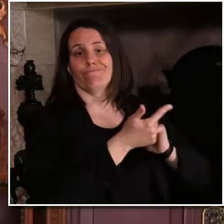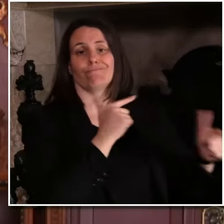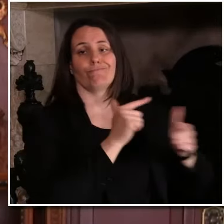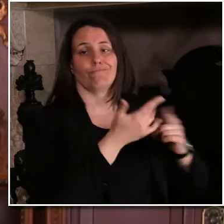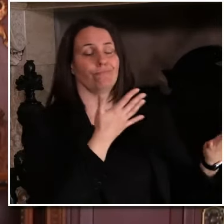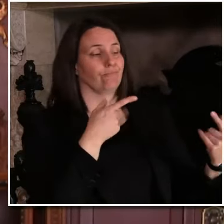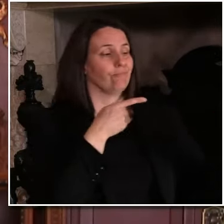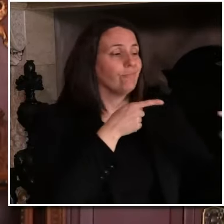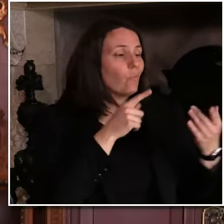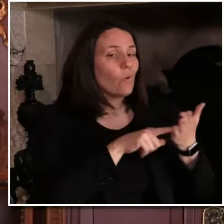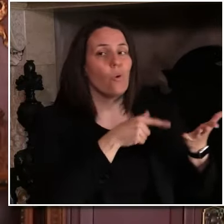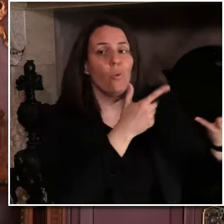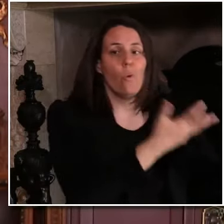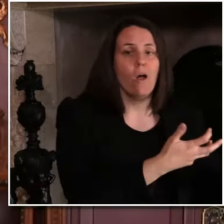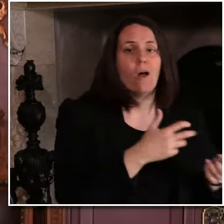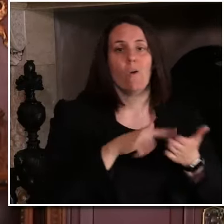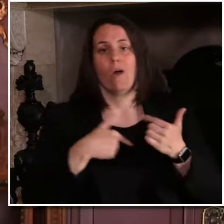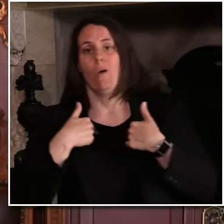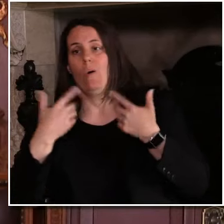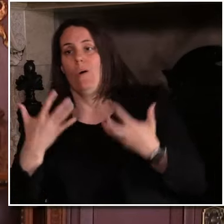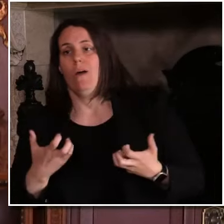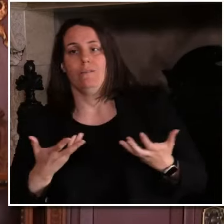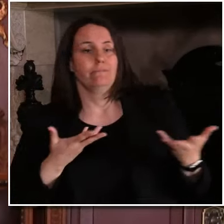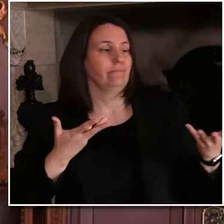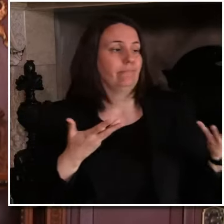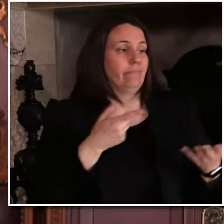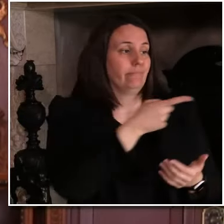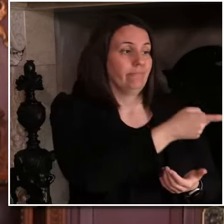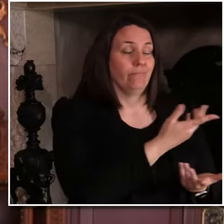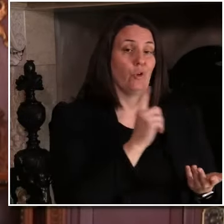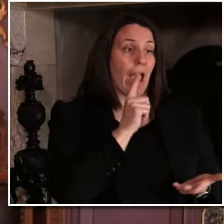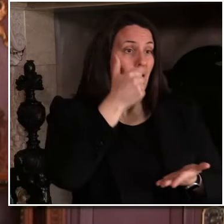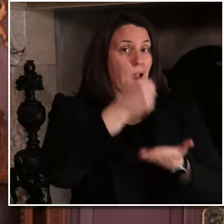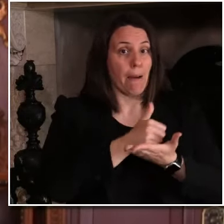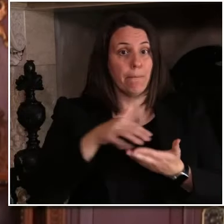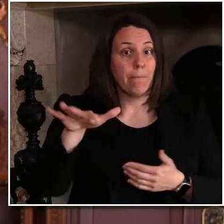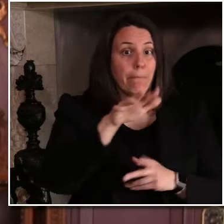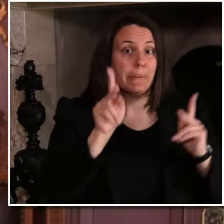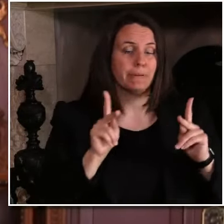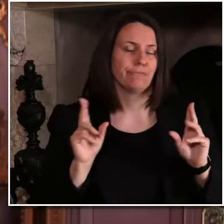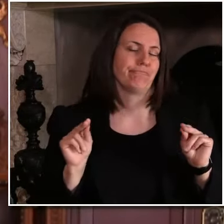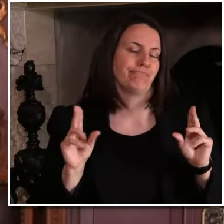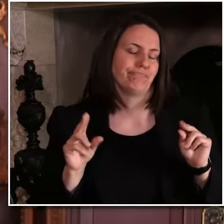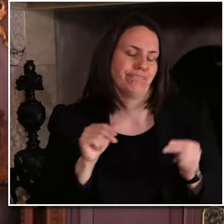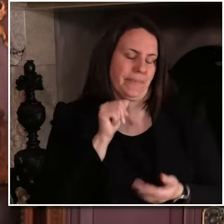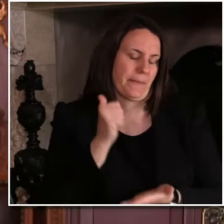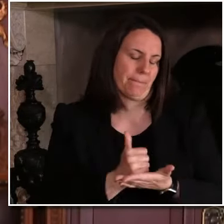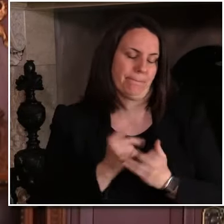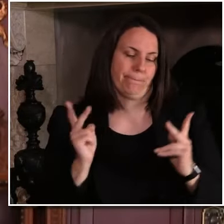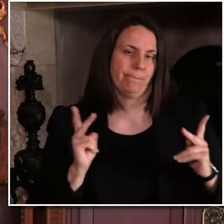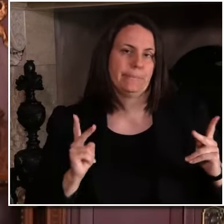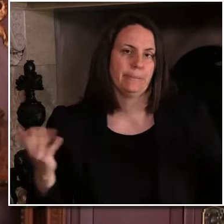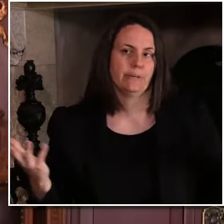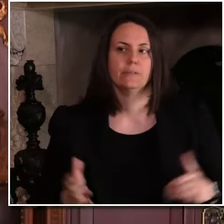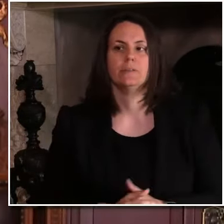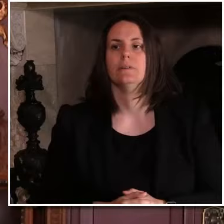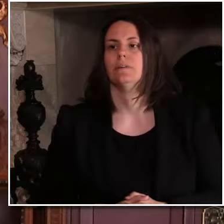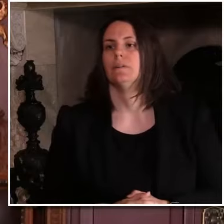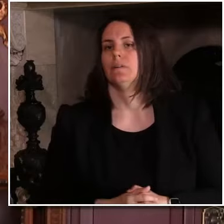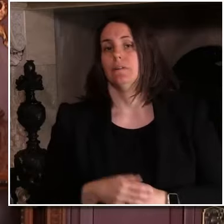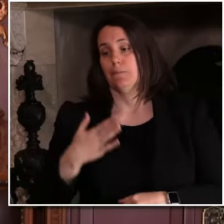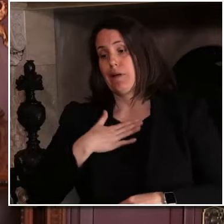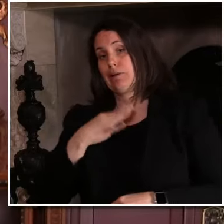not necessarily helpful. Our staff and his staff, if it's not every day, it's damn near every single day they